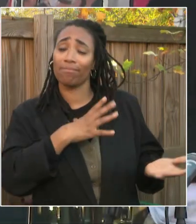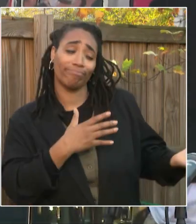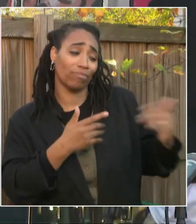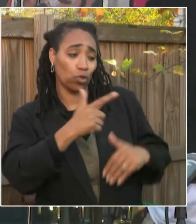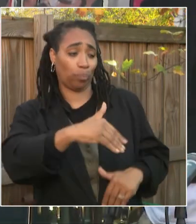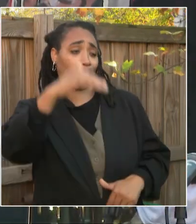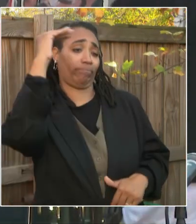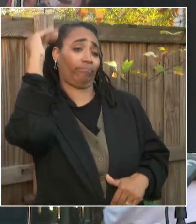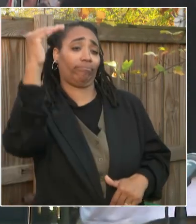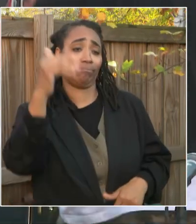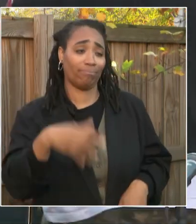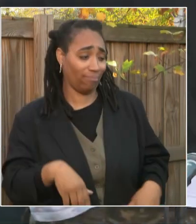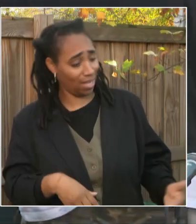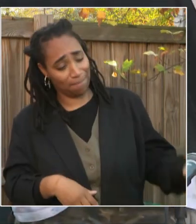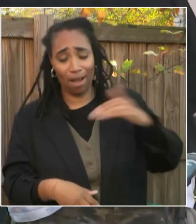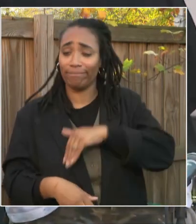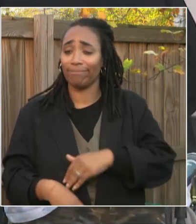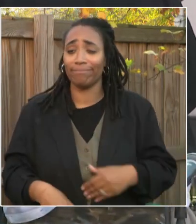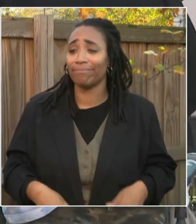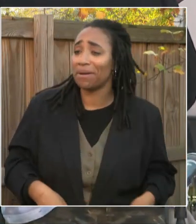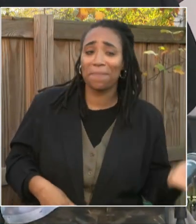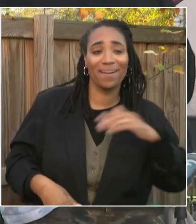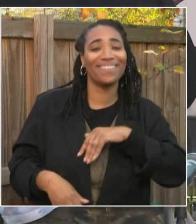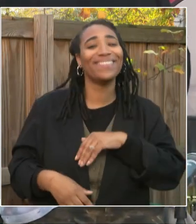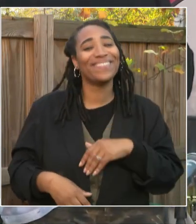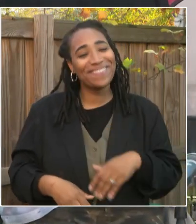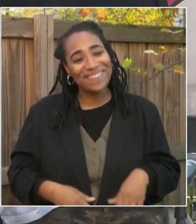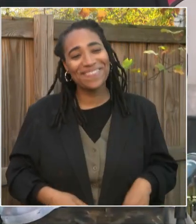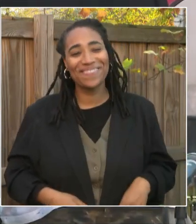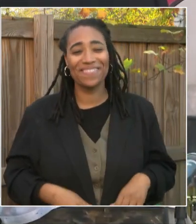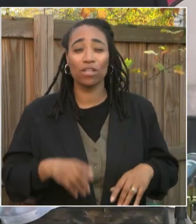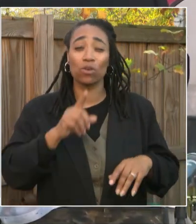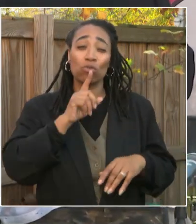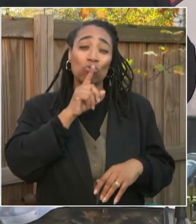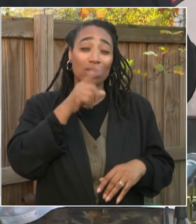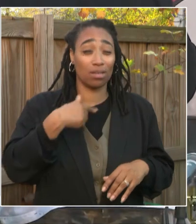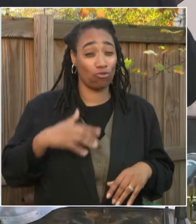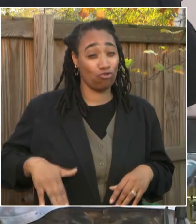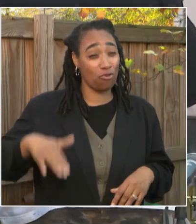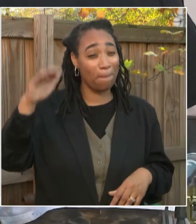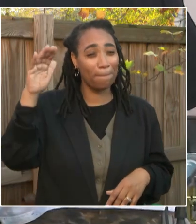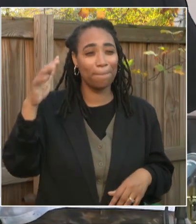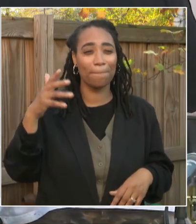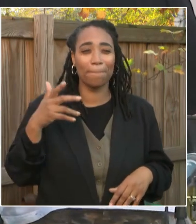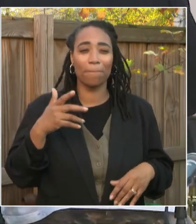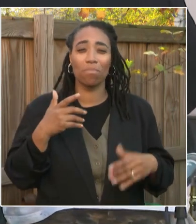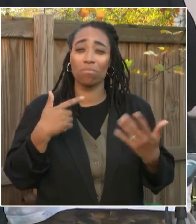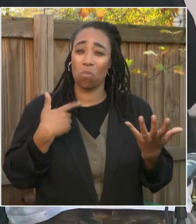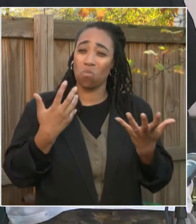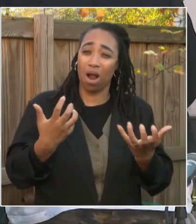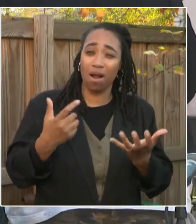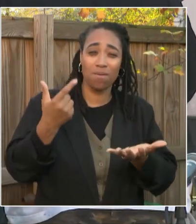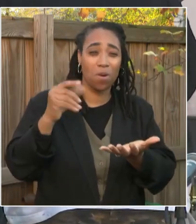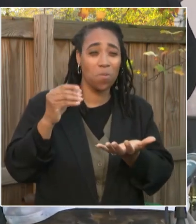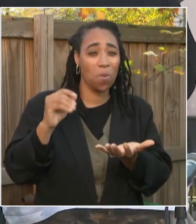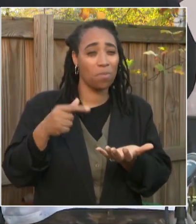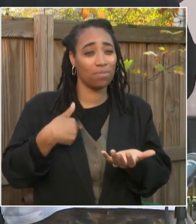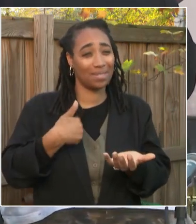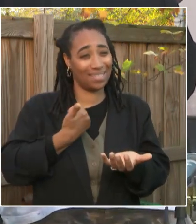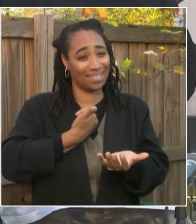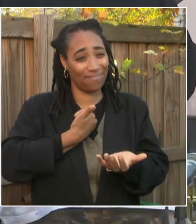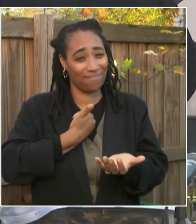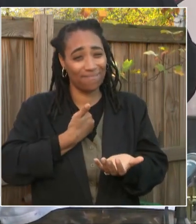little kid, always wanting to be in the go-go. I've been shot 13 times. I'm still here. I'm not paralyzed. I'm not in the